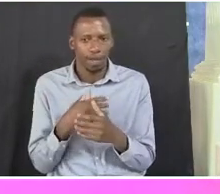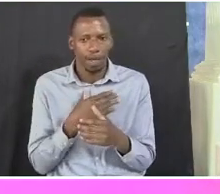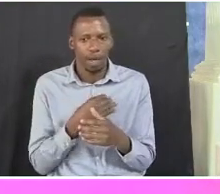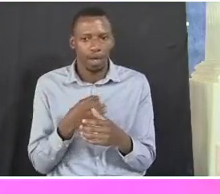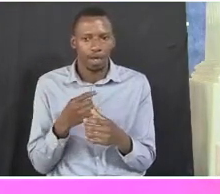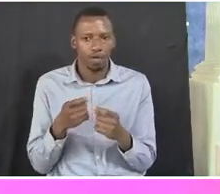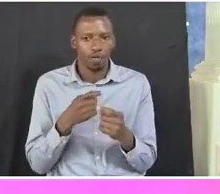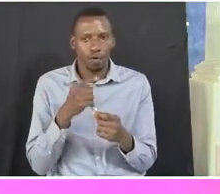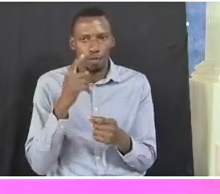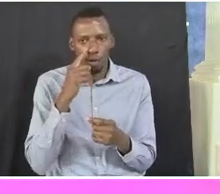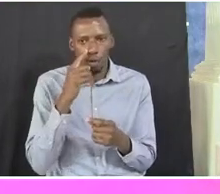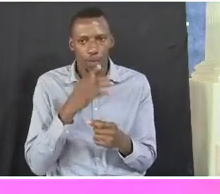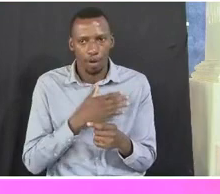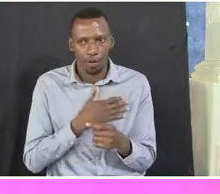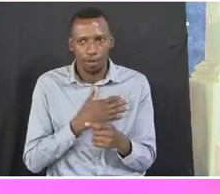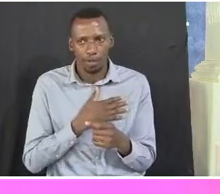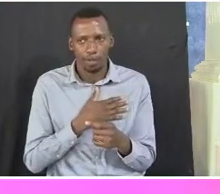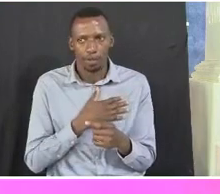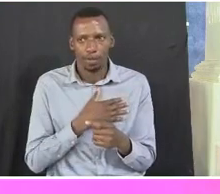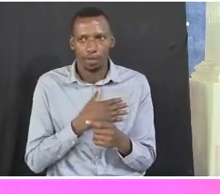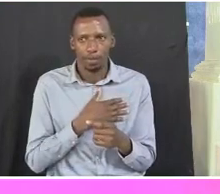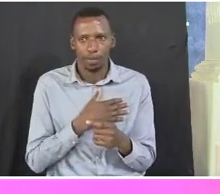from our homes.